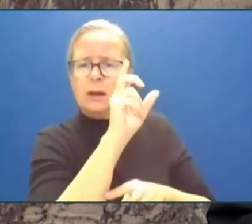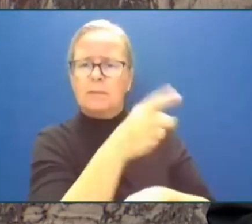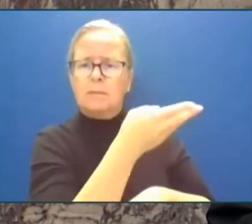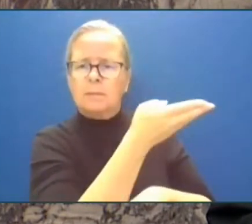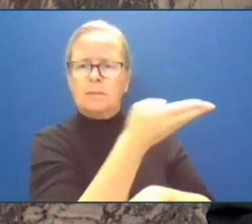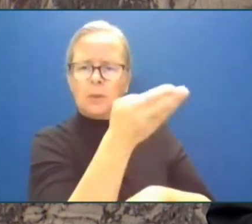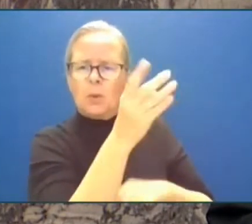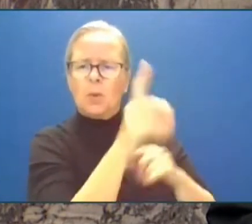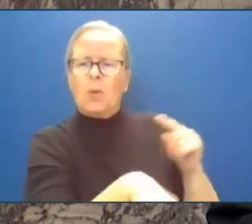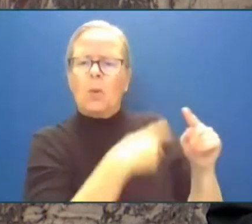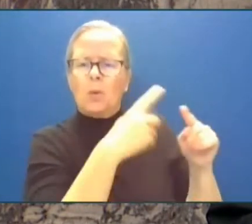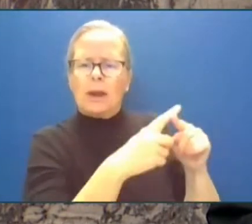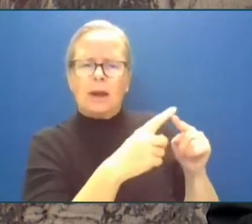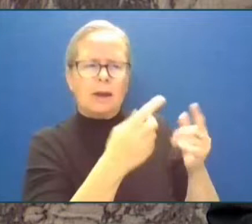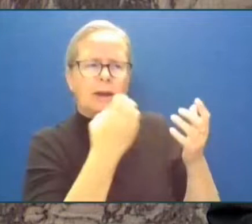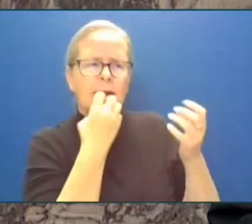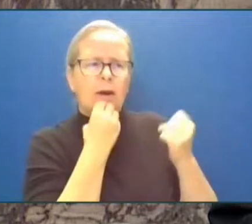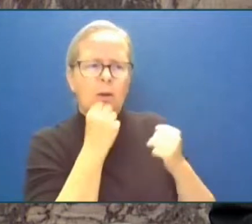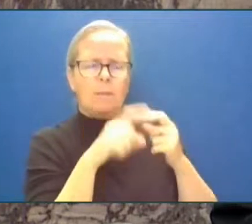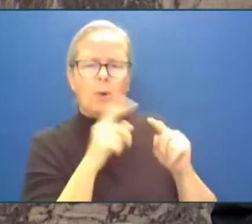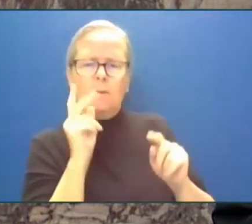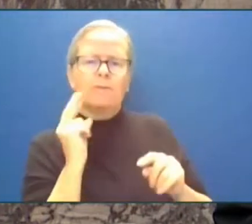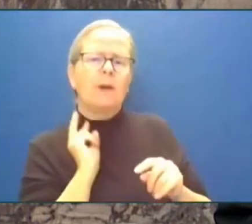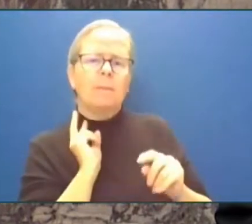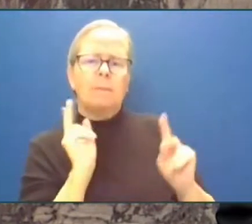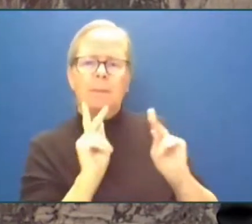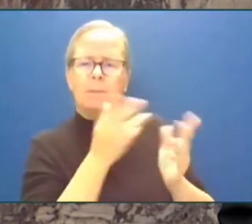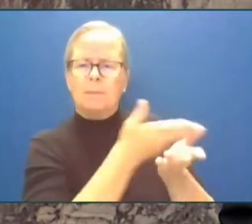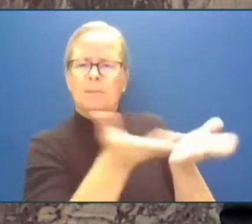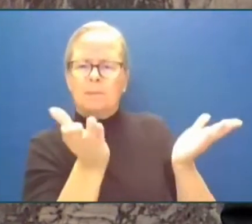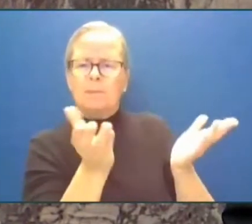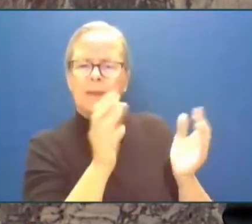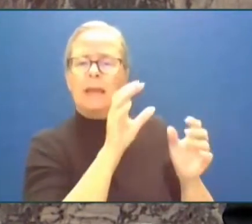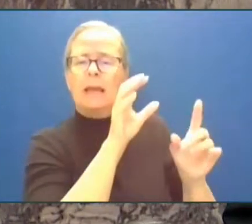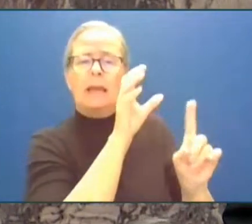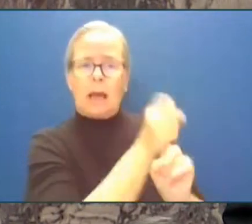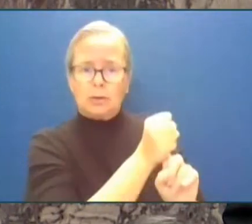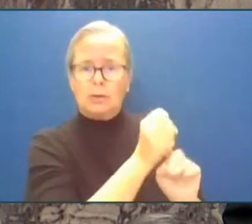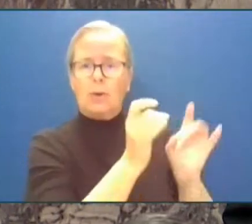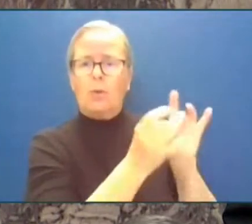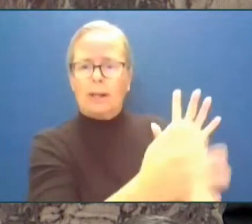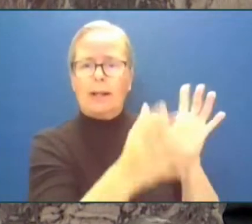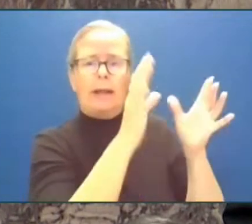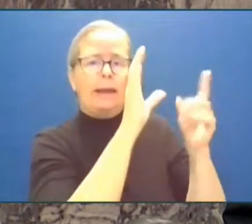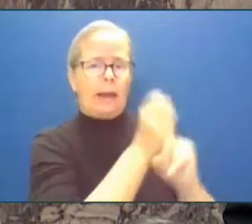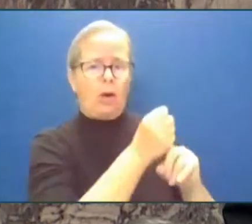release justice system of their soft on crime former Attorney General?